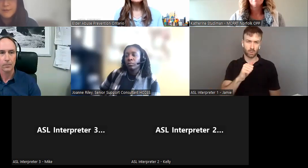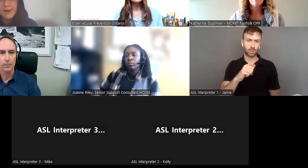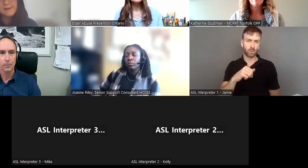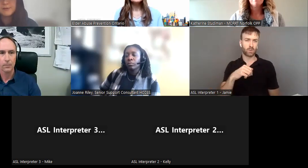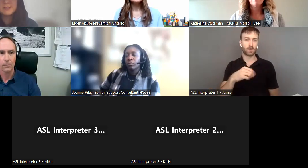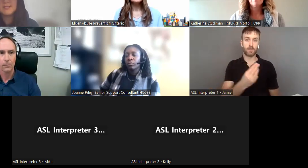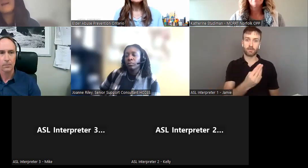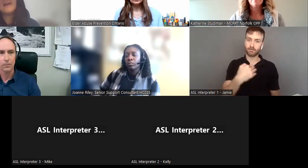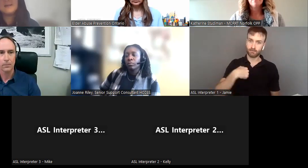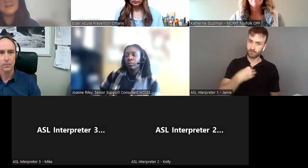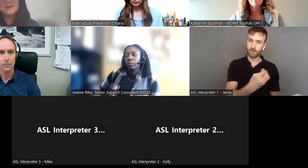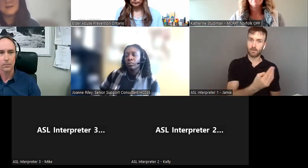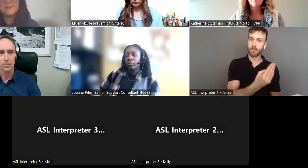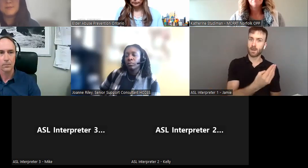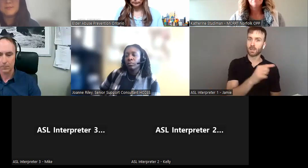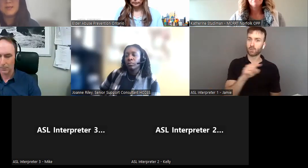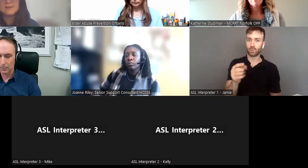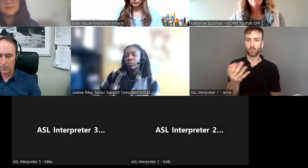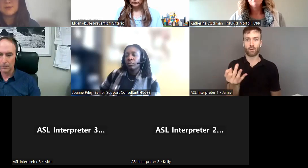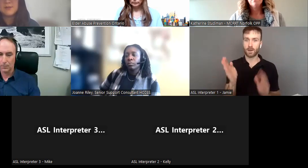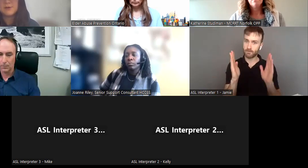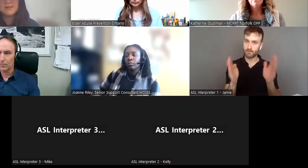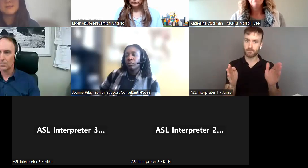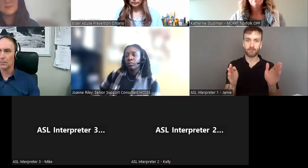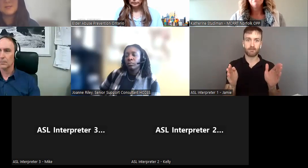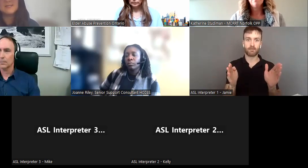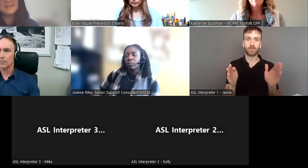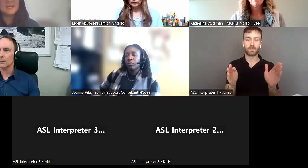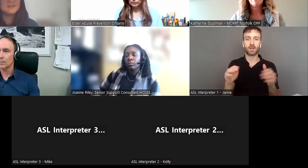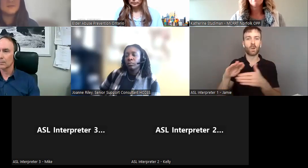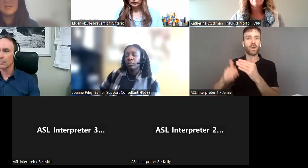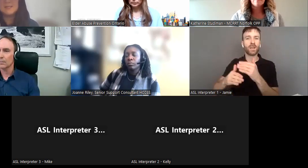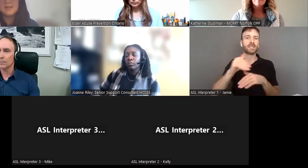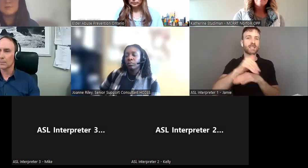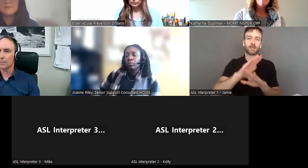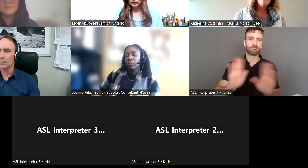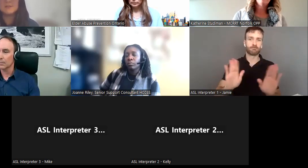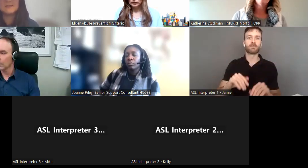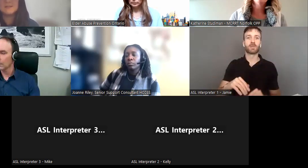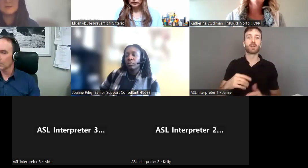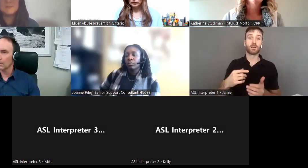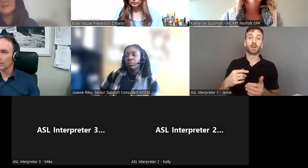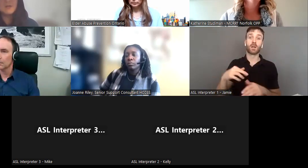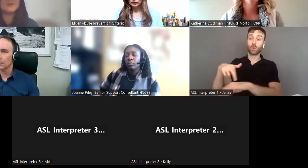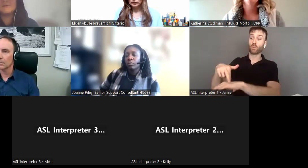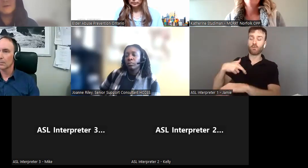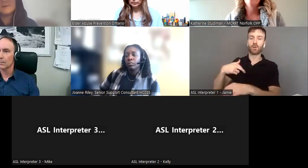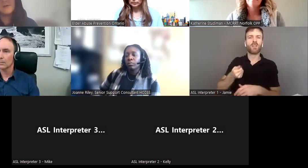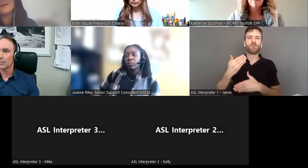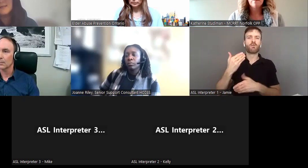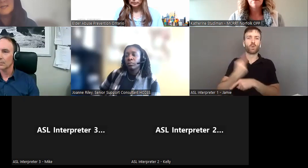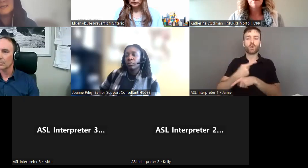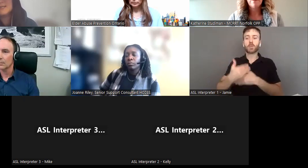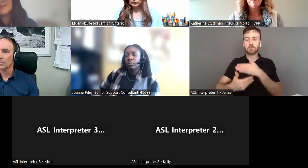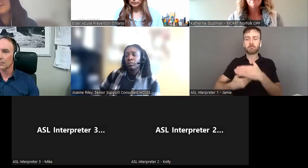Monday to Friday, unfortunately. And so we're not that crisis, but it does take us a few days to get through referrals and sort of build a picture of what's